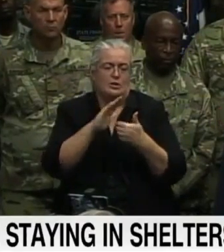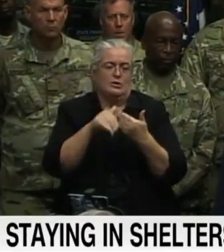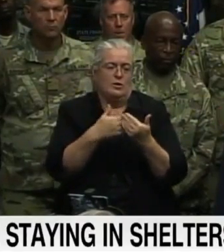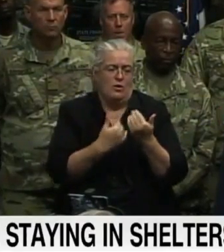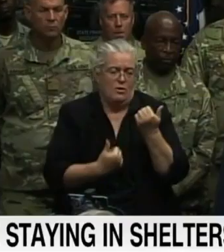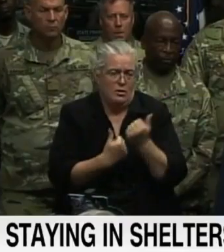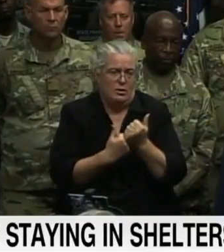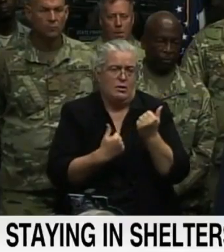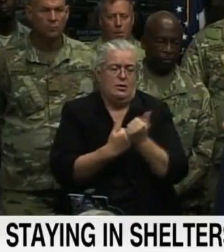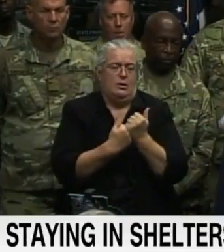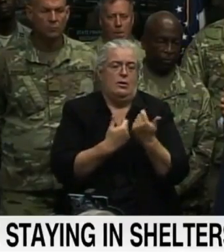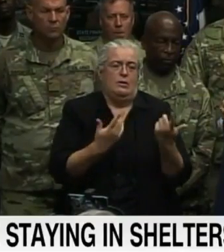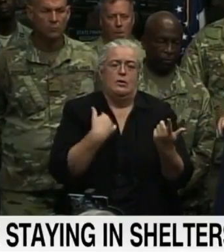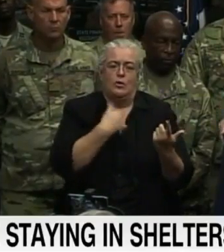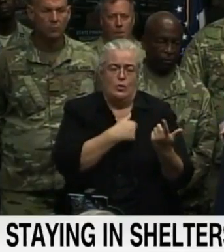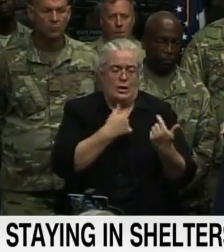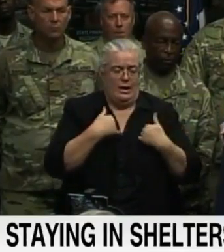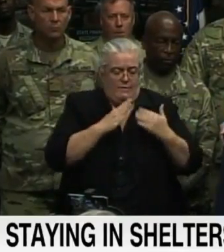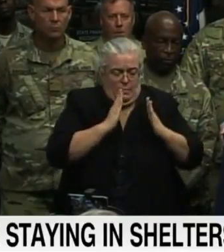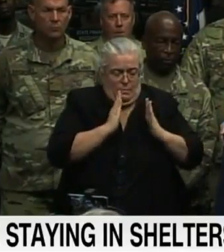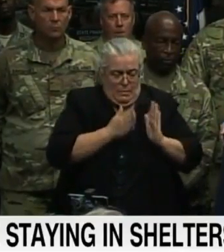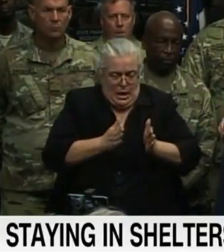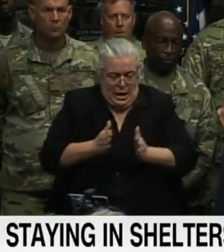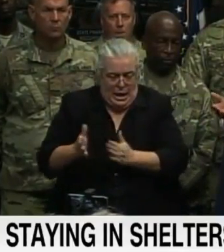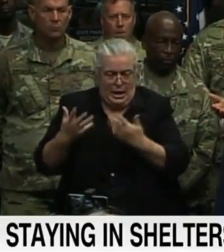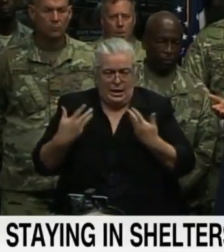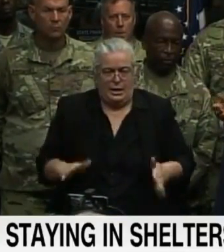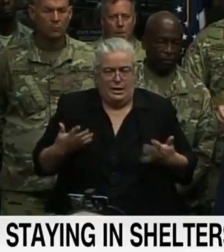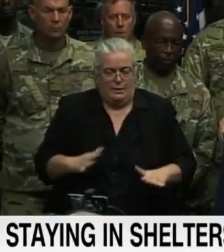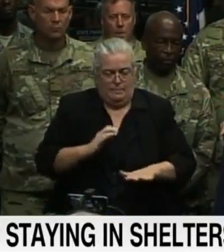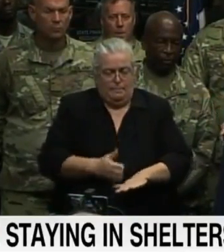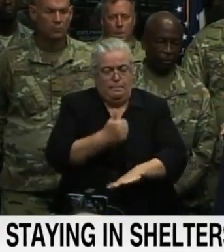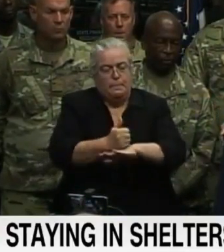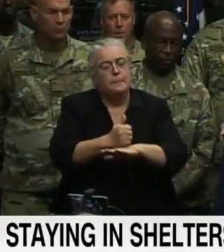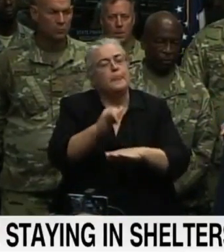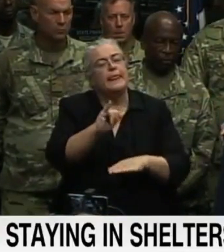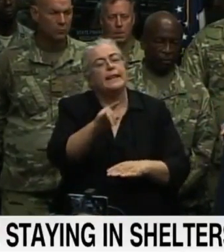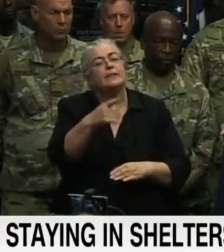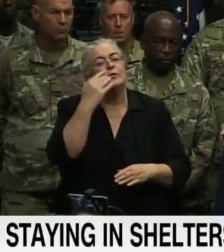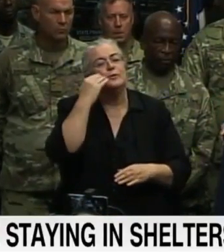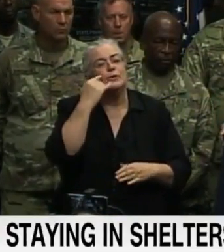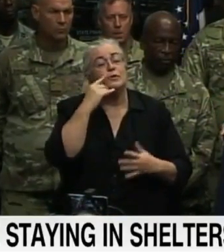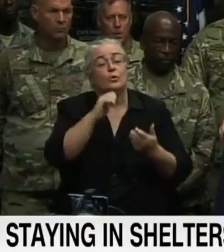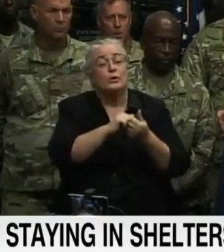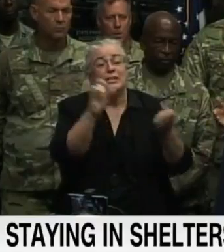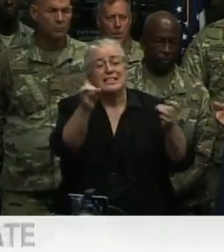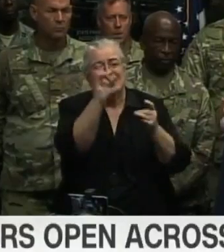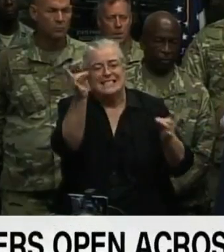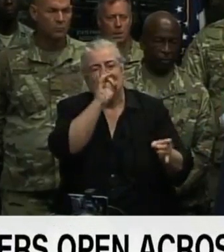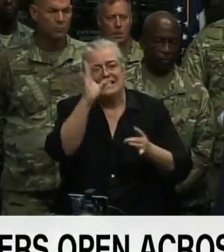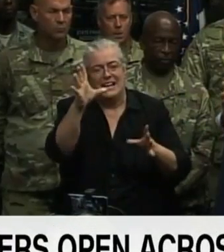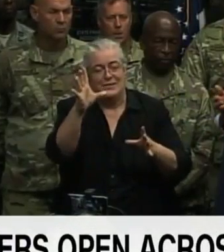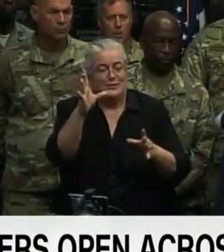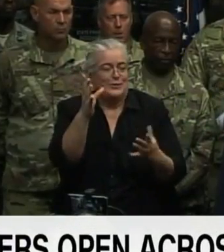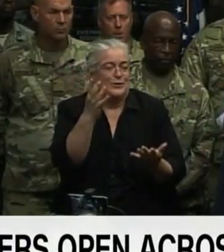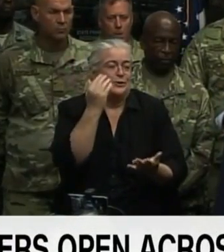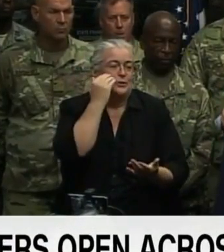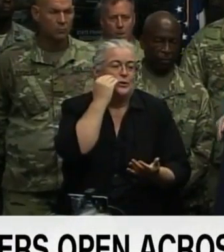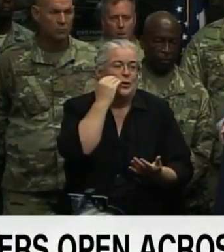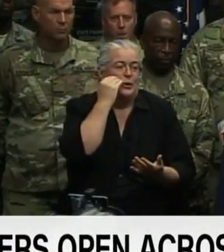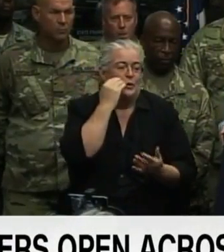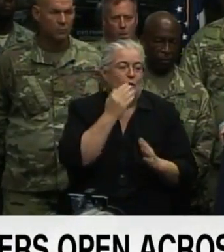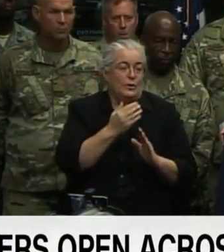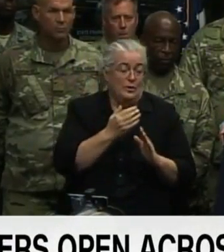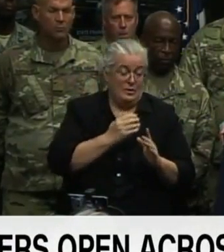we'll be doing it. I mean, we have a whole plan to deal with this. Now, everything, as you know, in a disaster, it all changes once you got to find out exactly